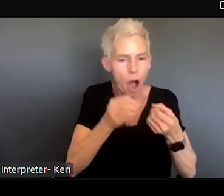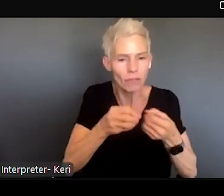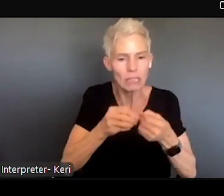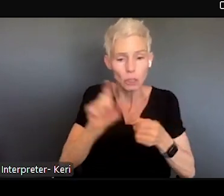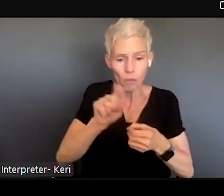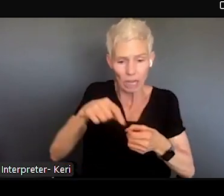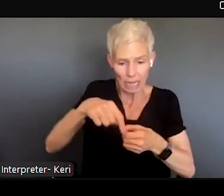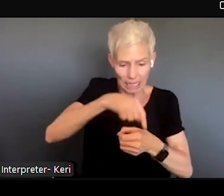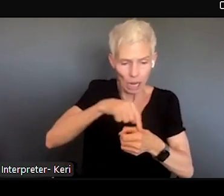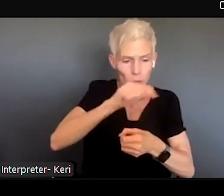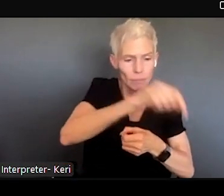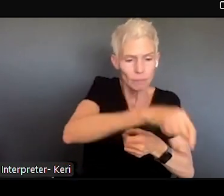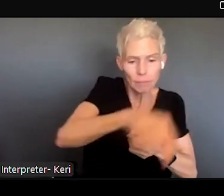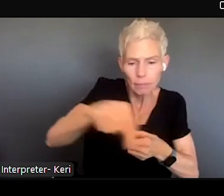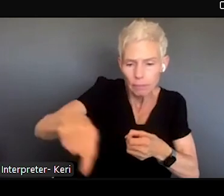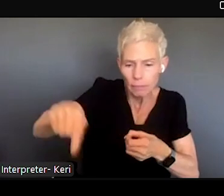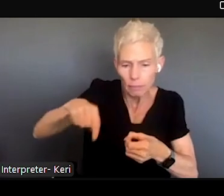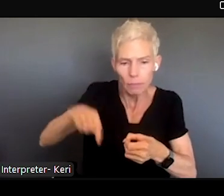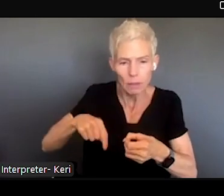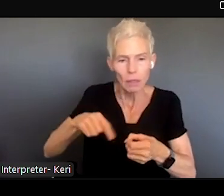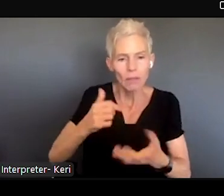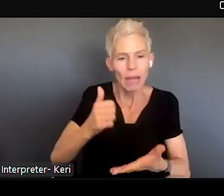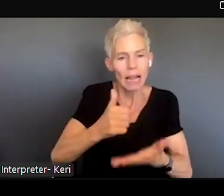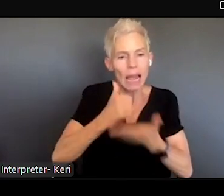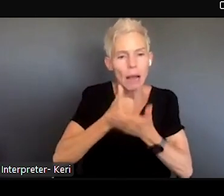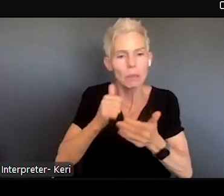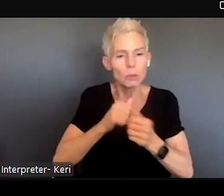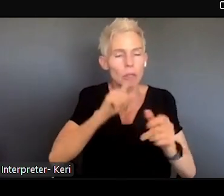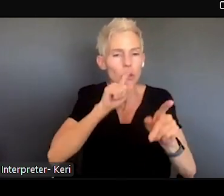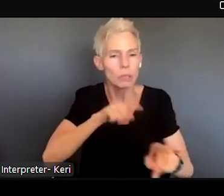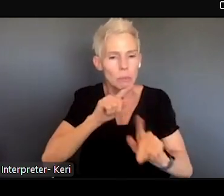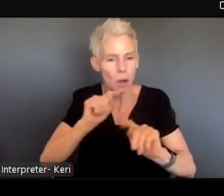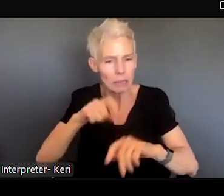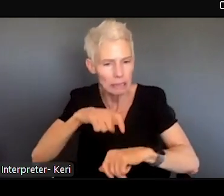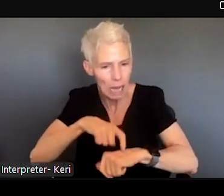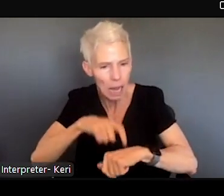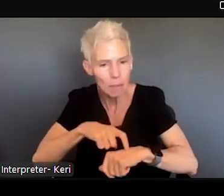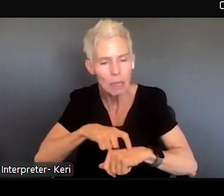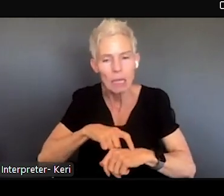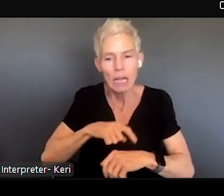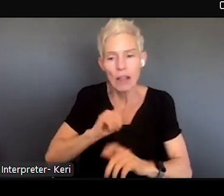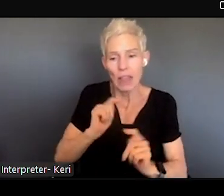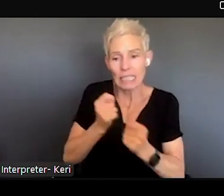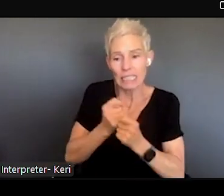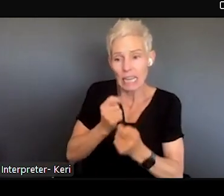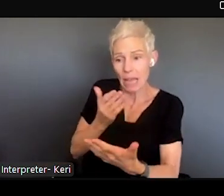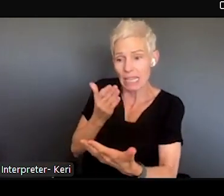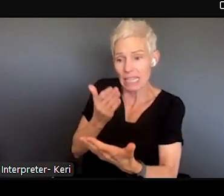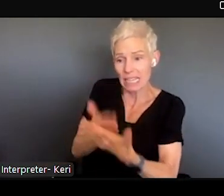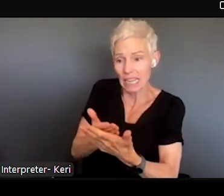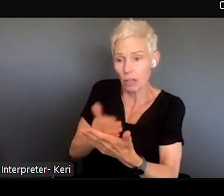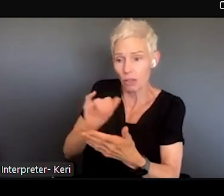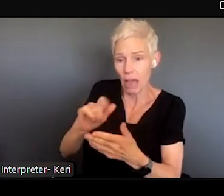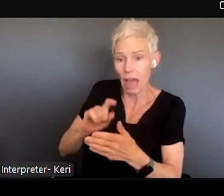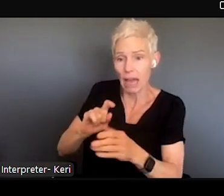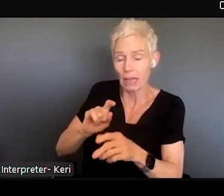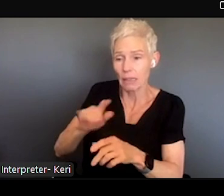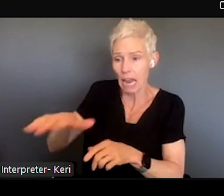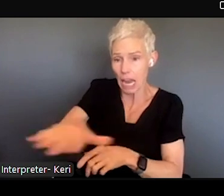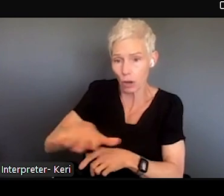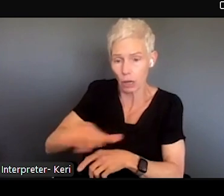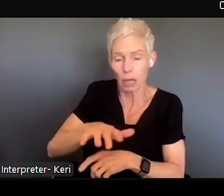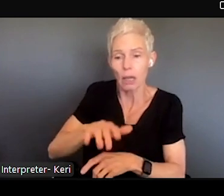Phoenix that helps us with response time. The team that's closest to the call will be typically the call that